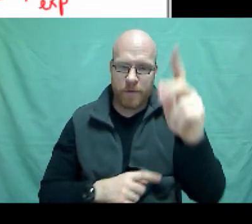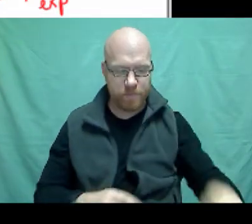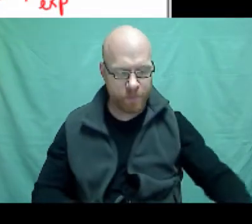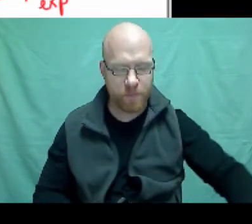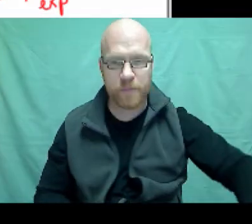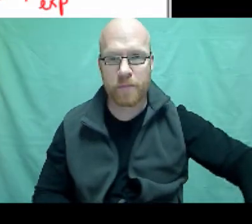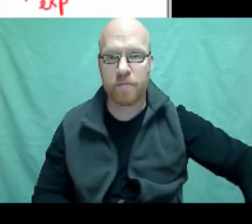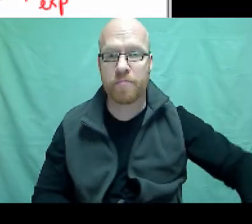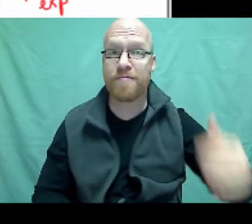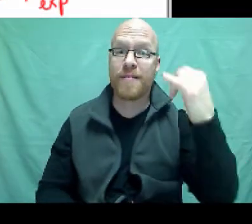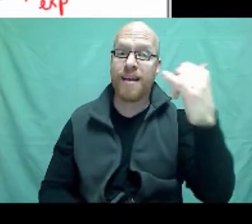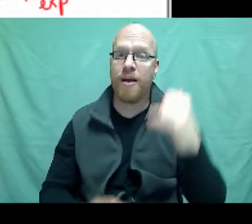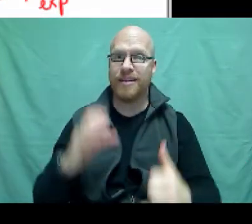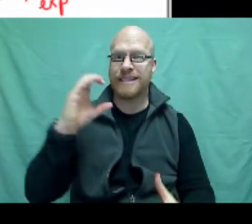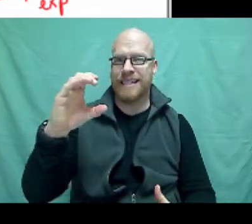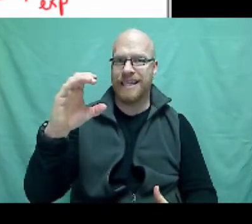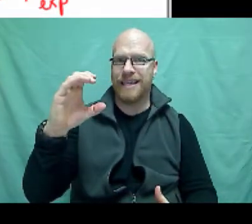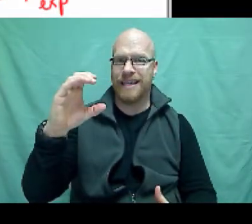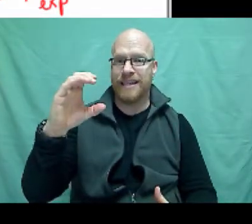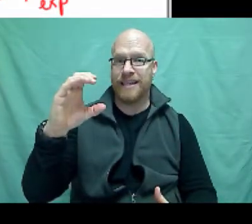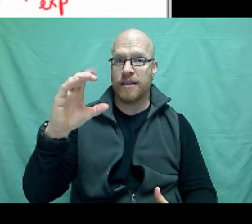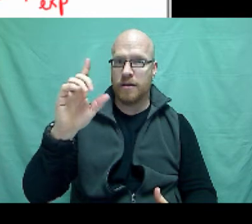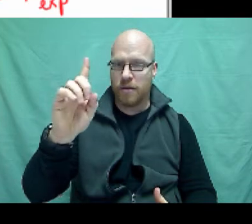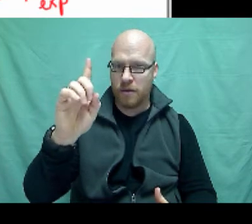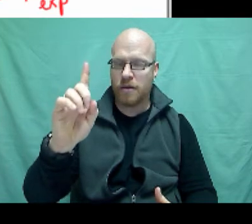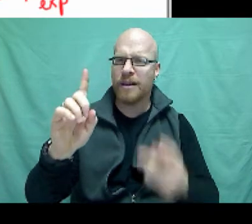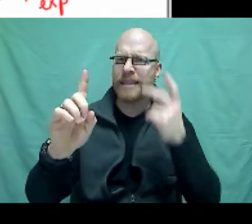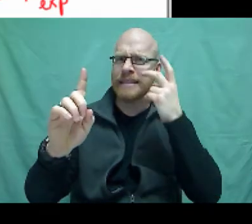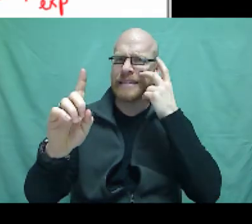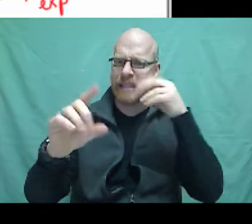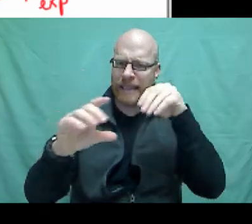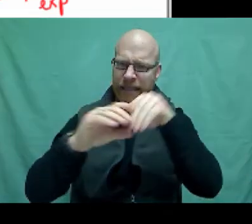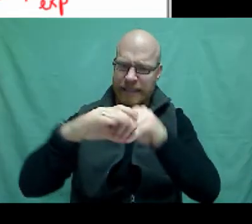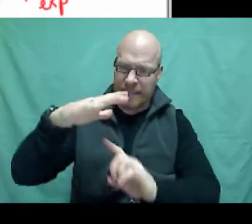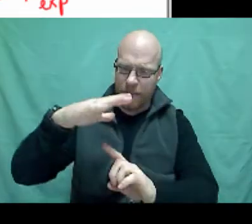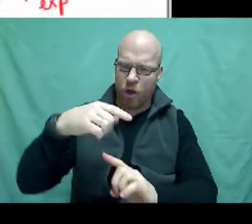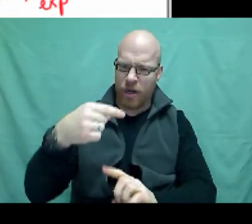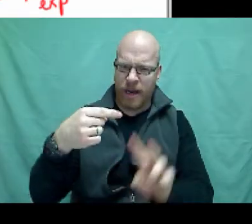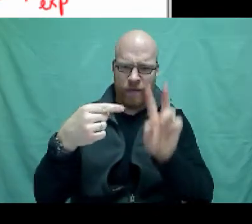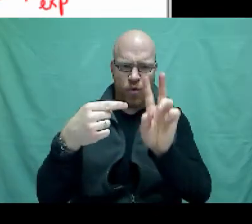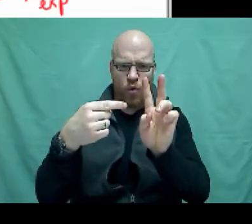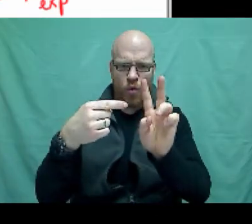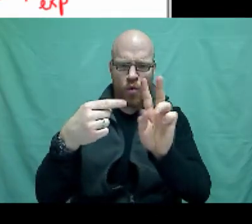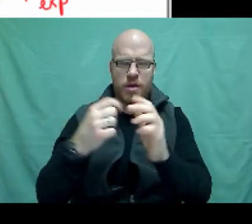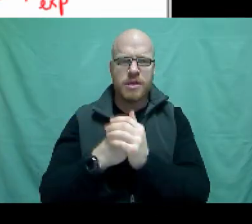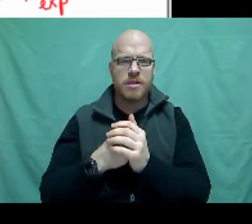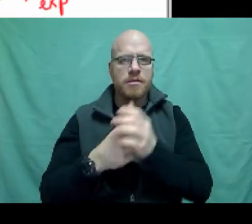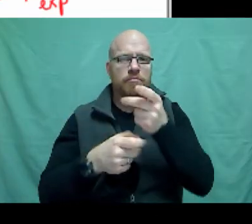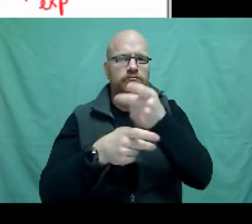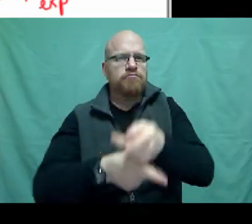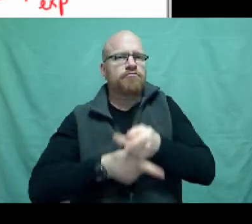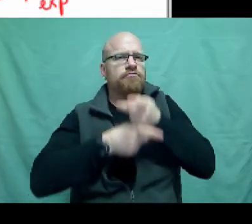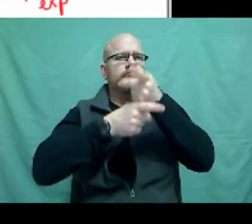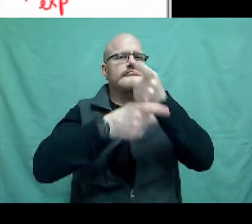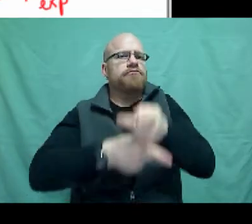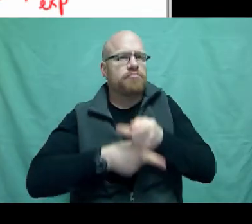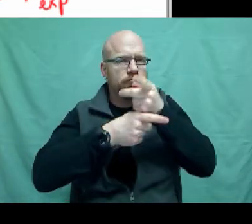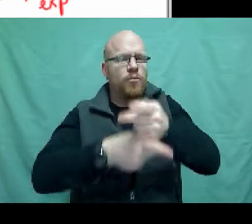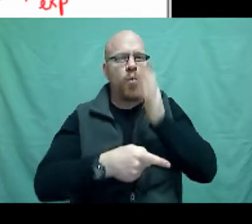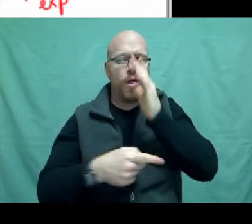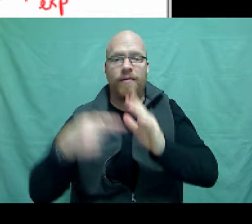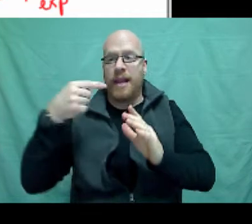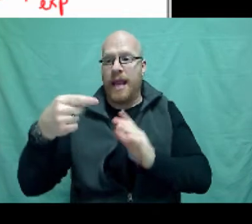Right now, don't be concerned with multiplying everything out. Just apply the rule. Now, C, we have